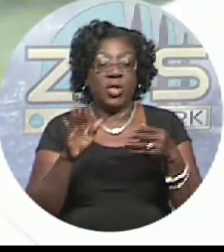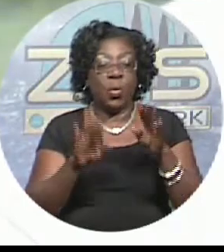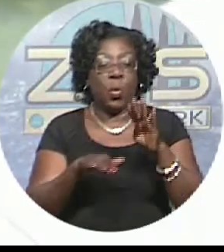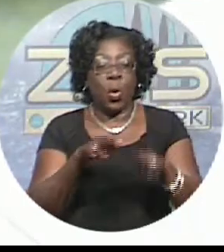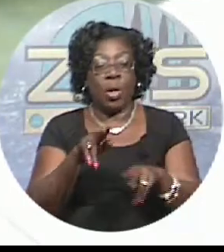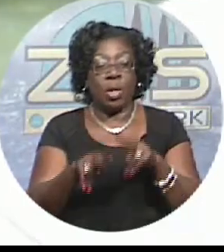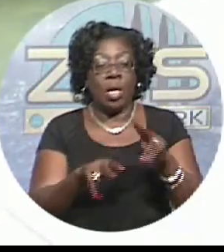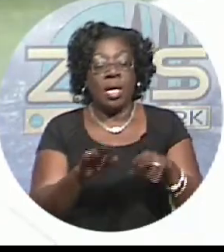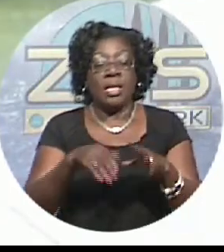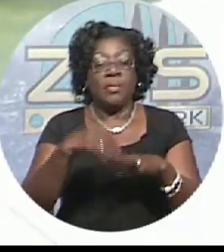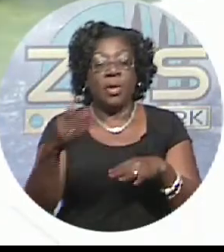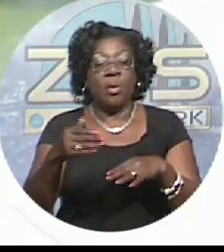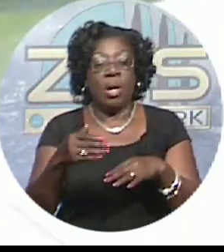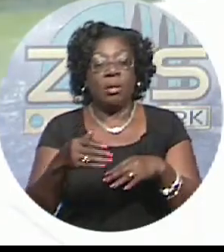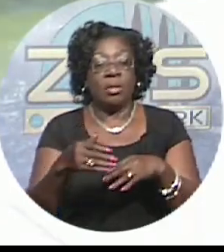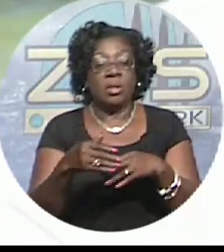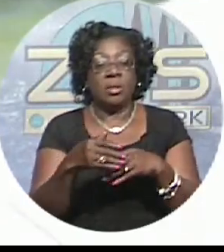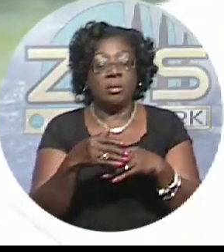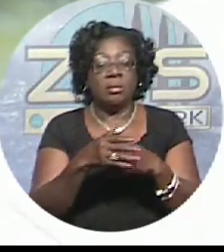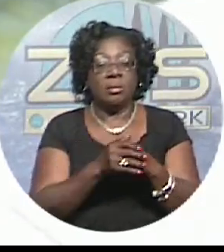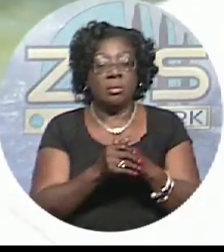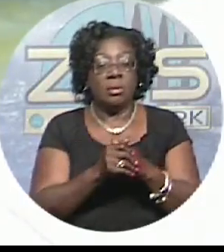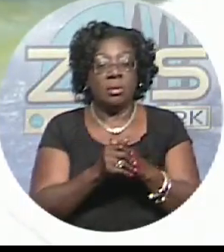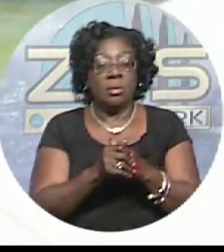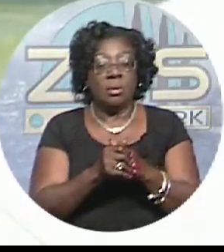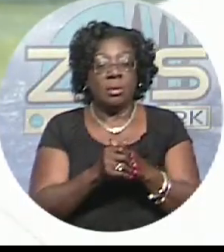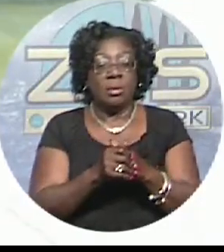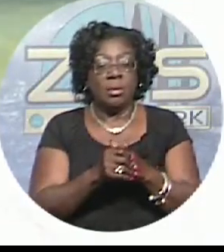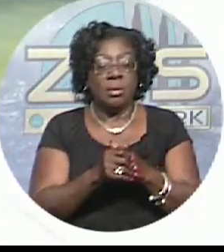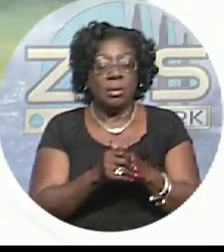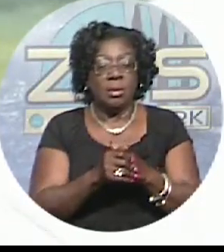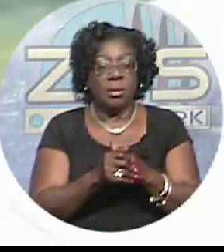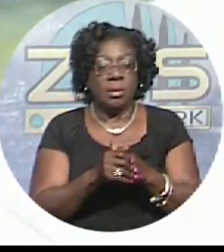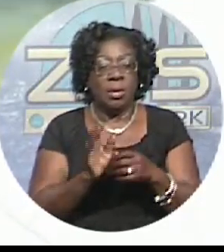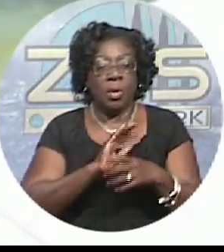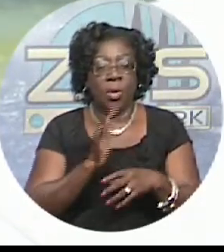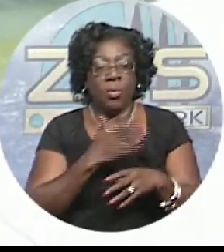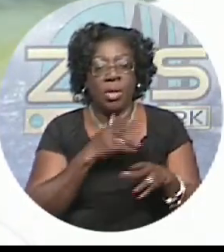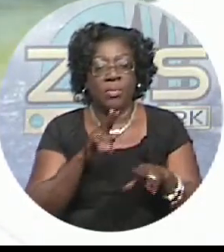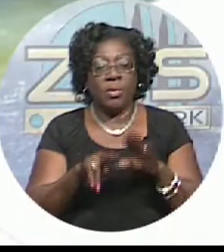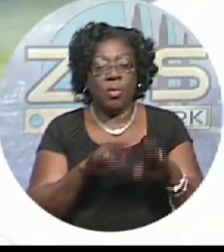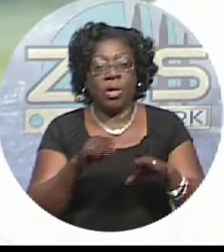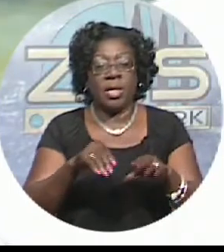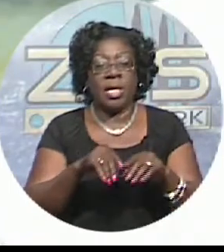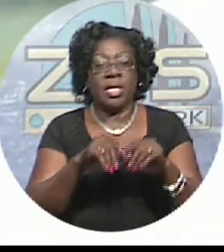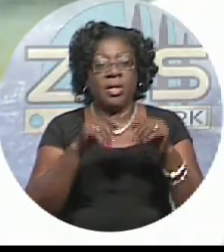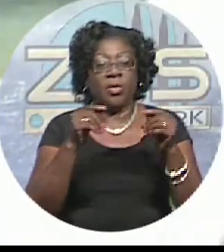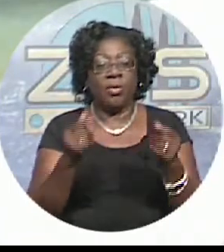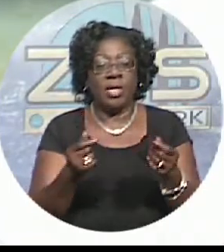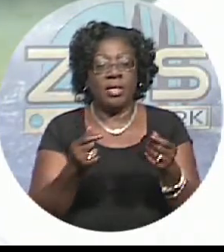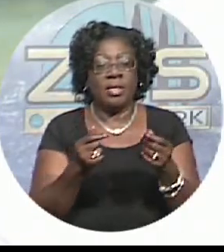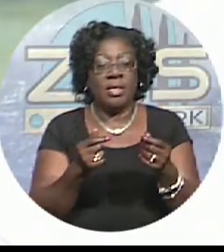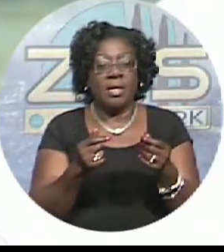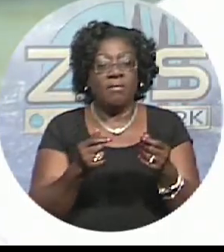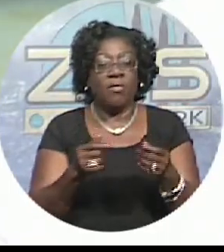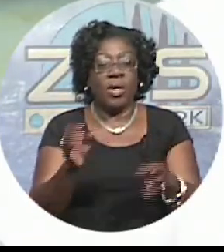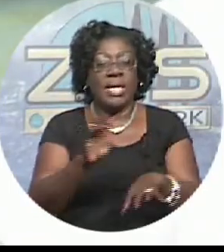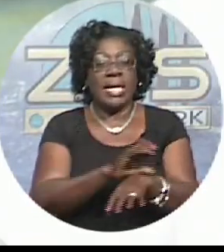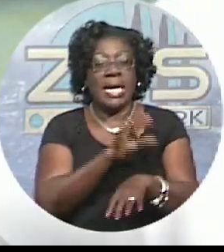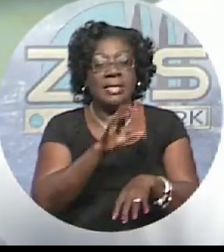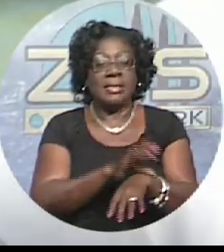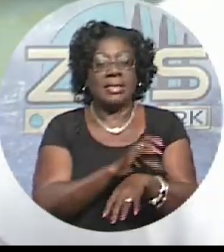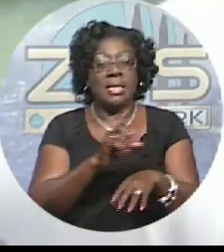we'll be heading off, already head off and get bananas and everything, and we'll be walking in great spirit, Brother Julian, for the